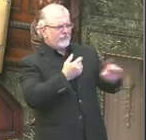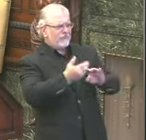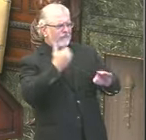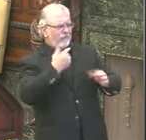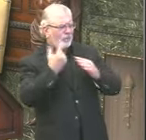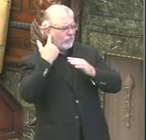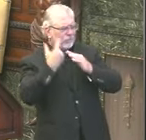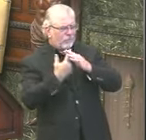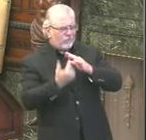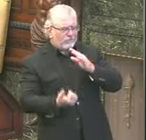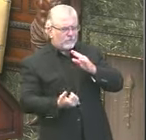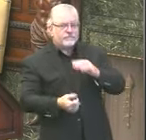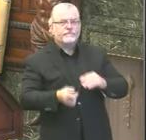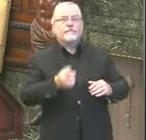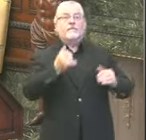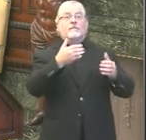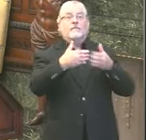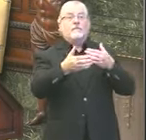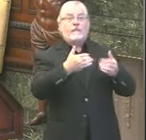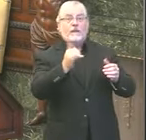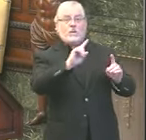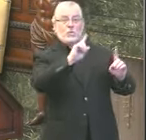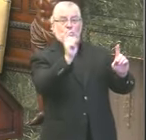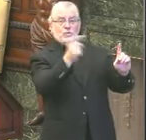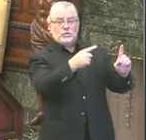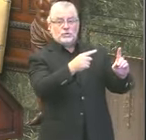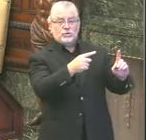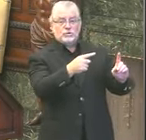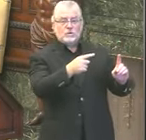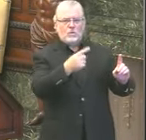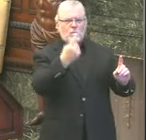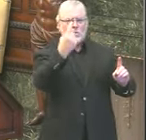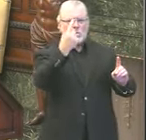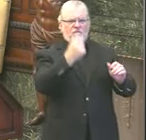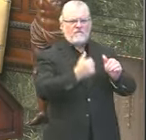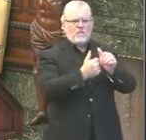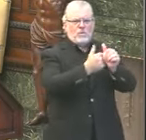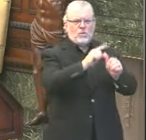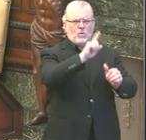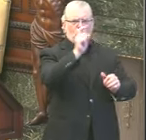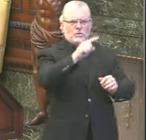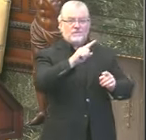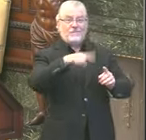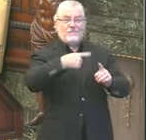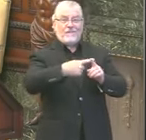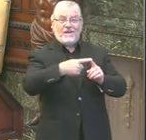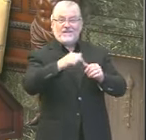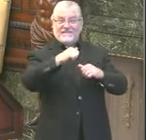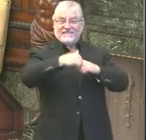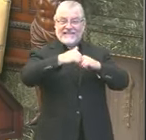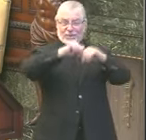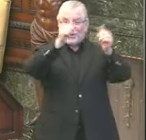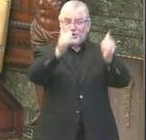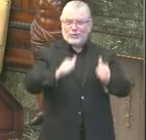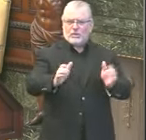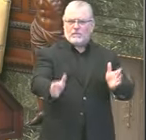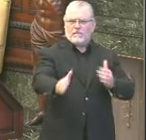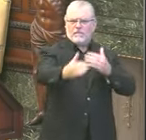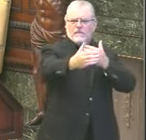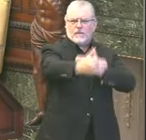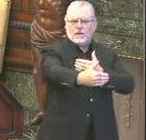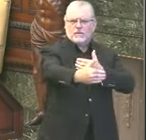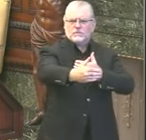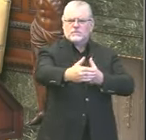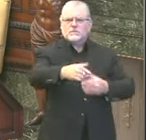all right. Yeah, so I just had one follow-up on the boxing of the Columbus statue. I know you said it's to protect the statue from